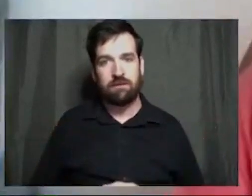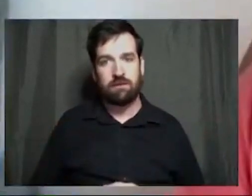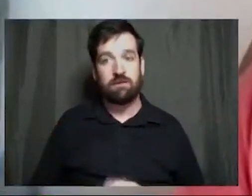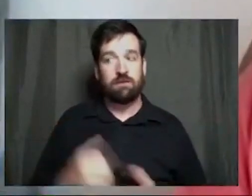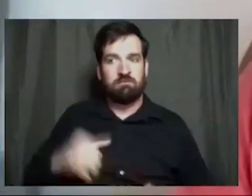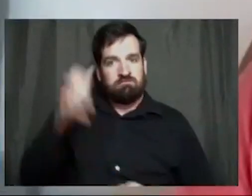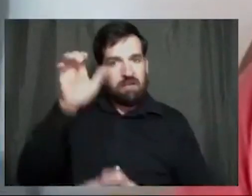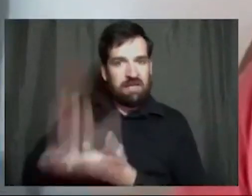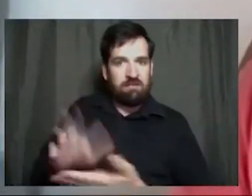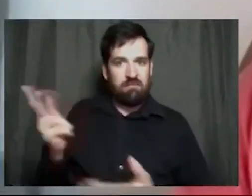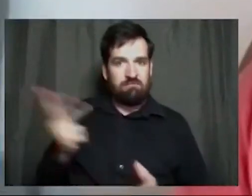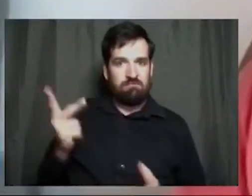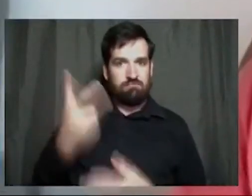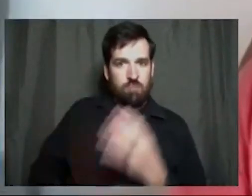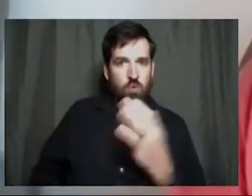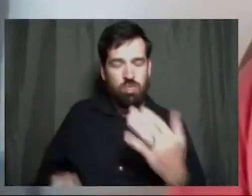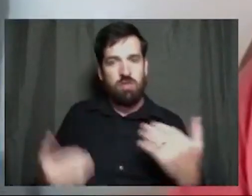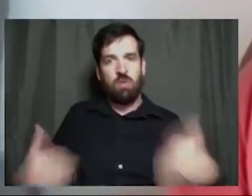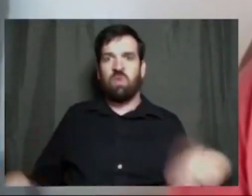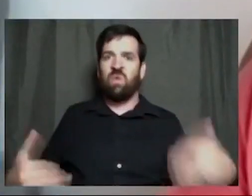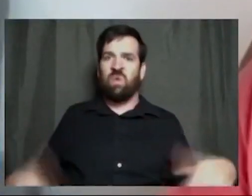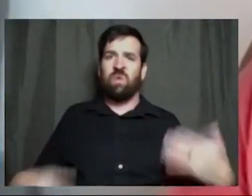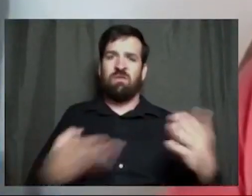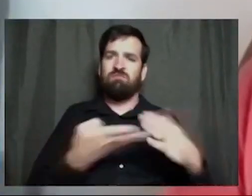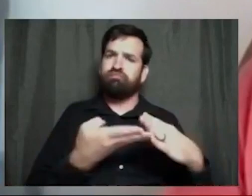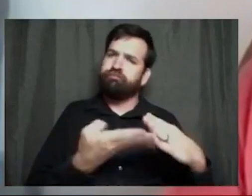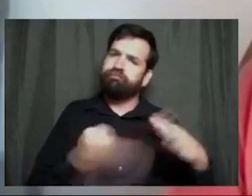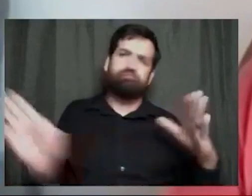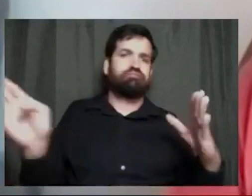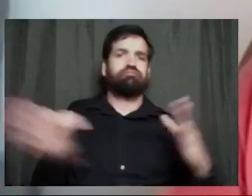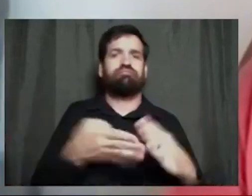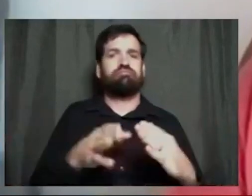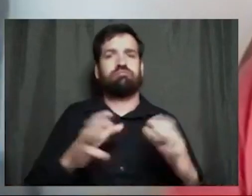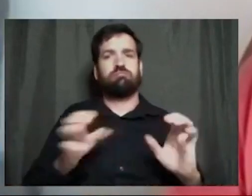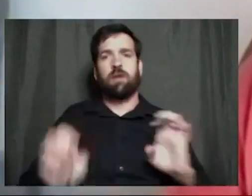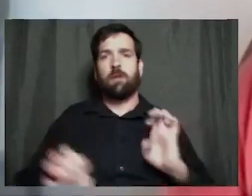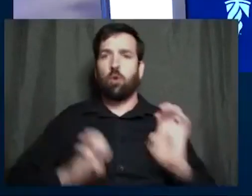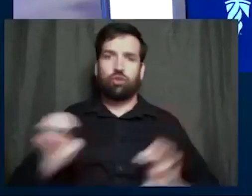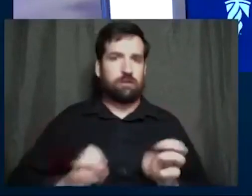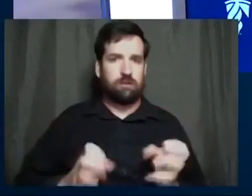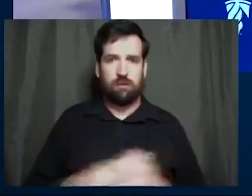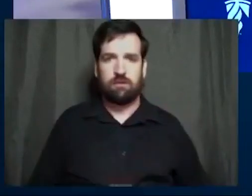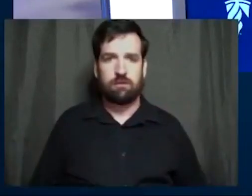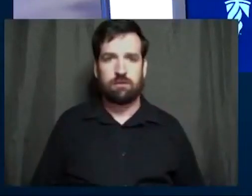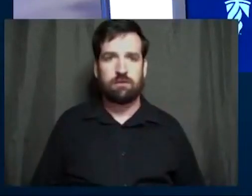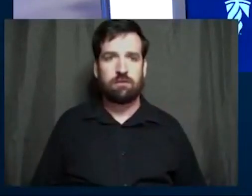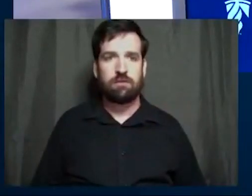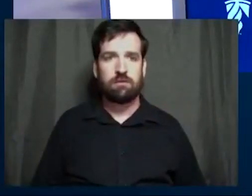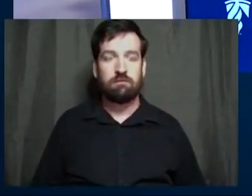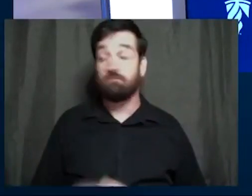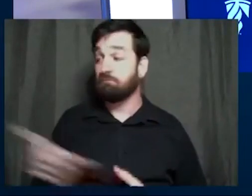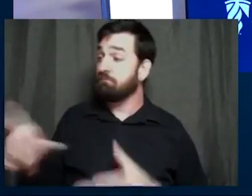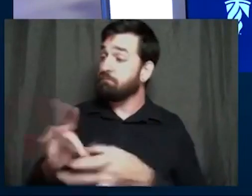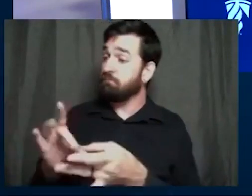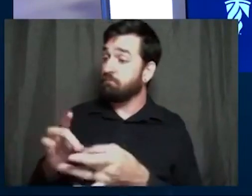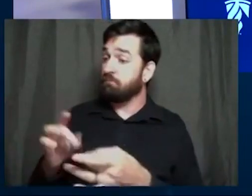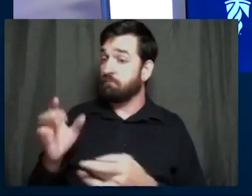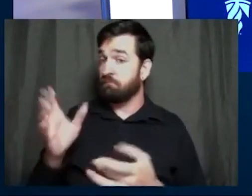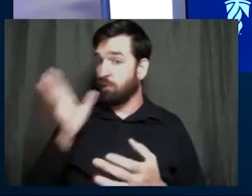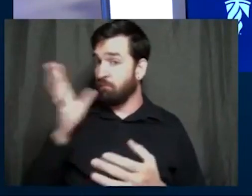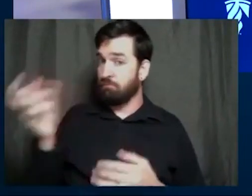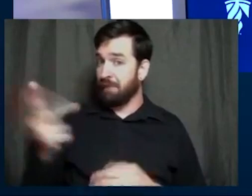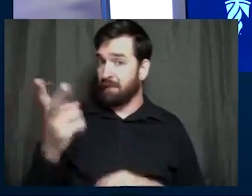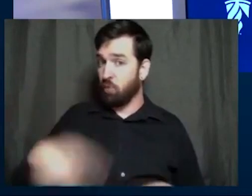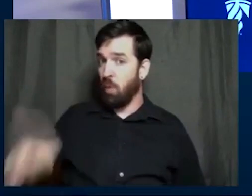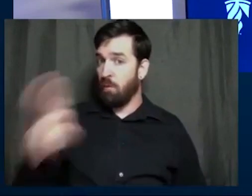and I both went through a quite broad range of emotions after finding out. And you said you're just going to go back business as usual, making sure